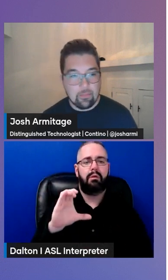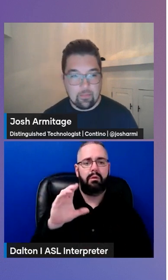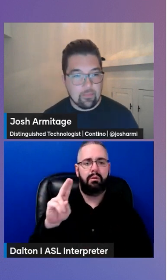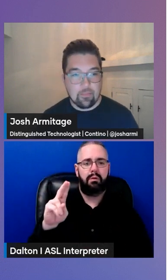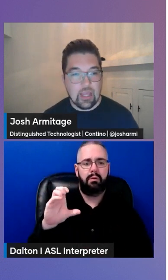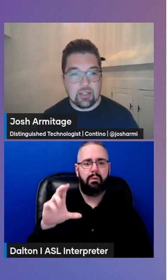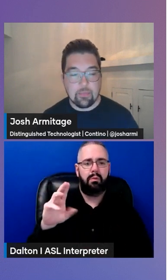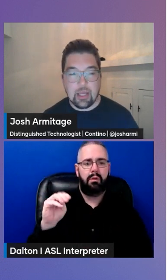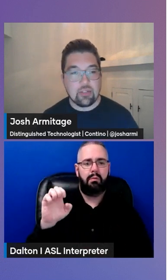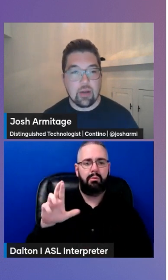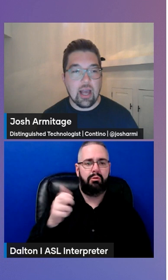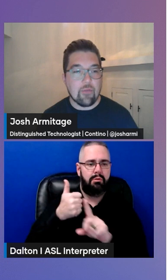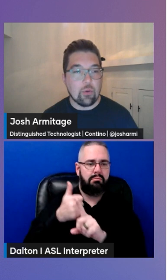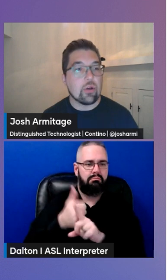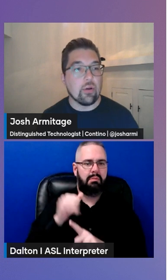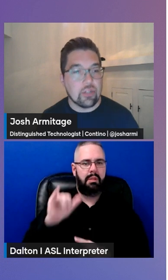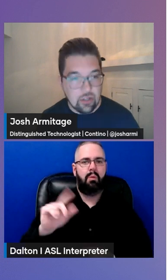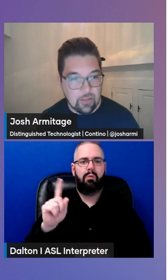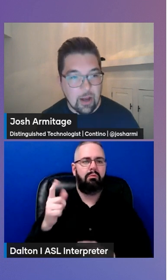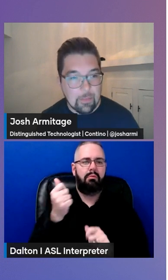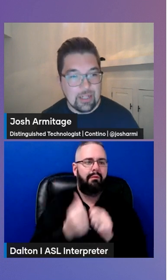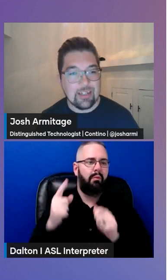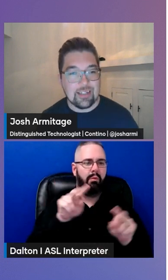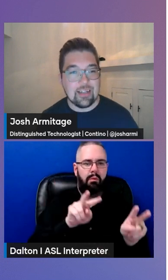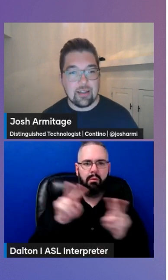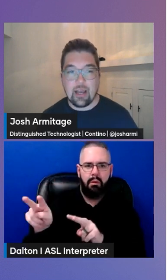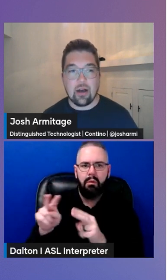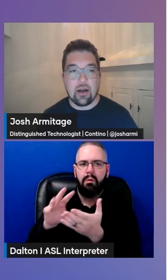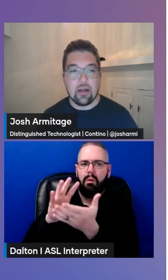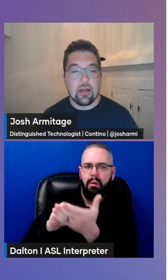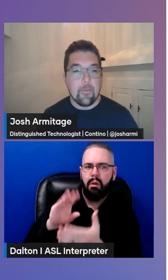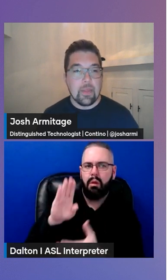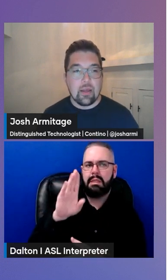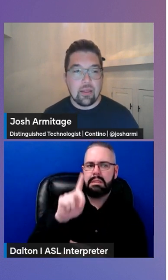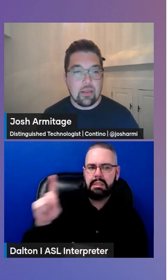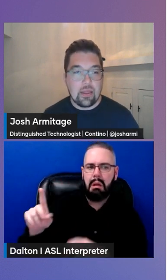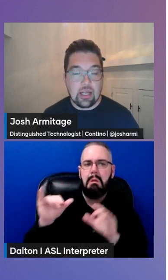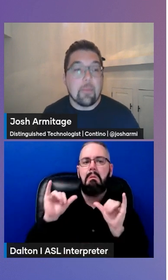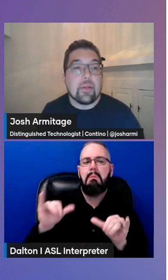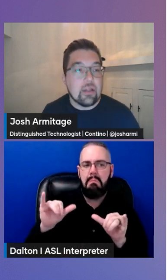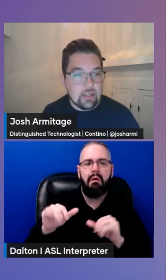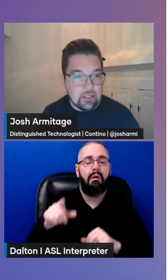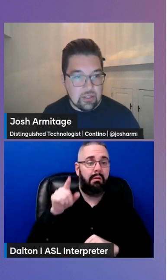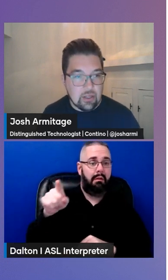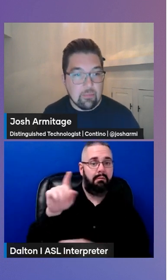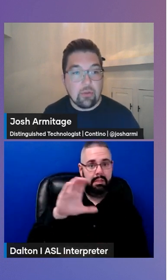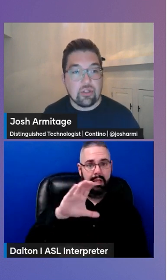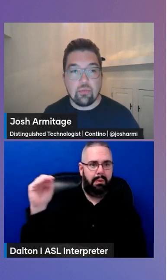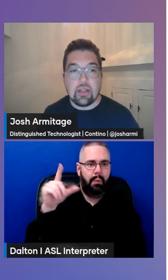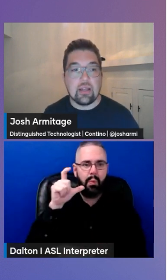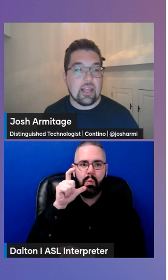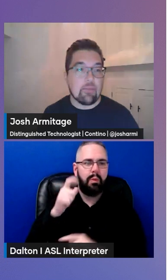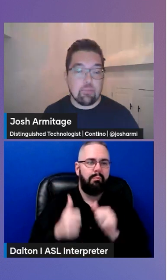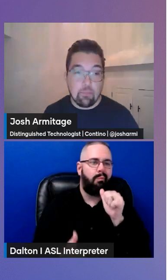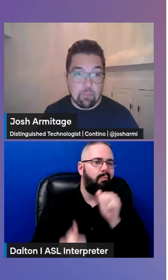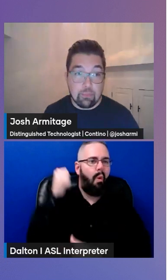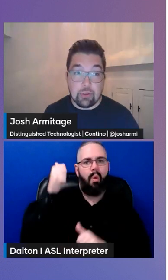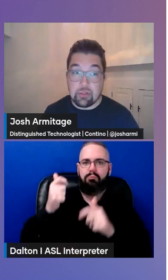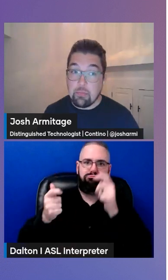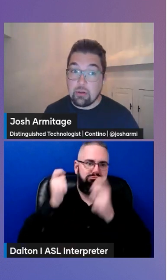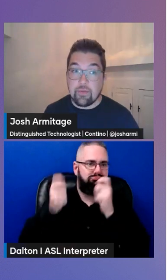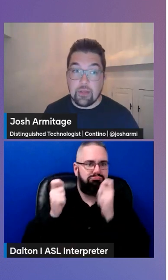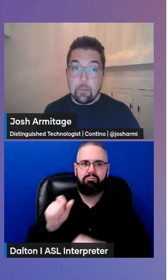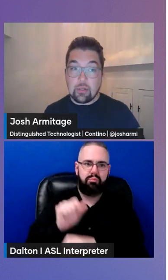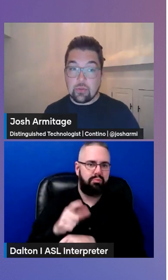the place where everyone goes to learn about BDD. They are the company that does the most with it. They